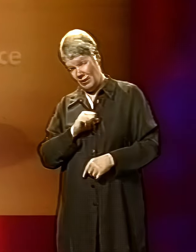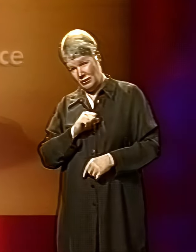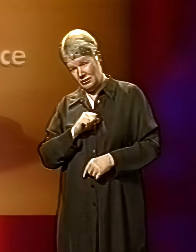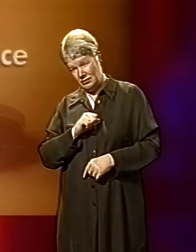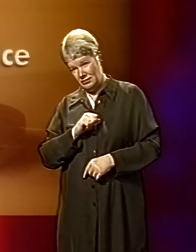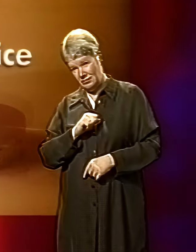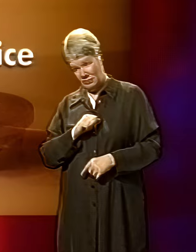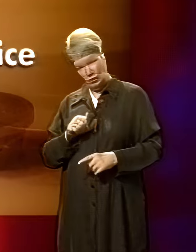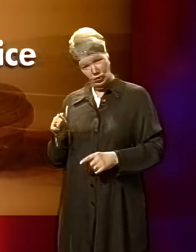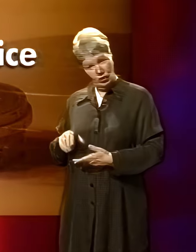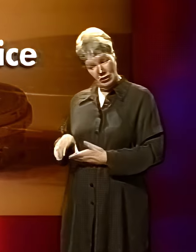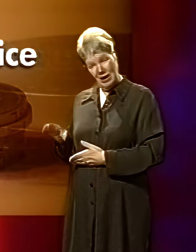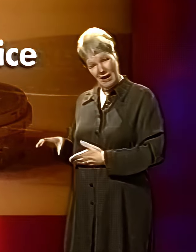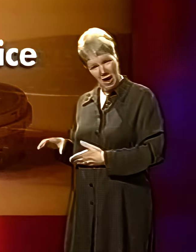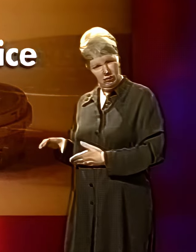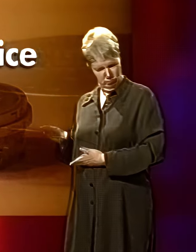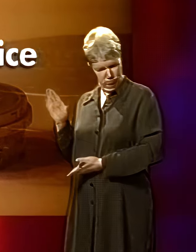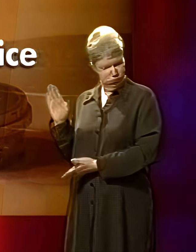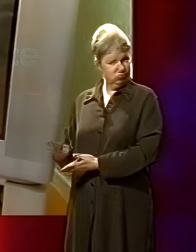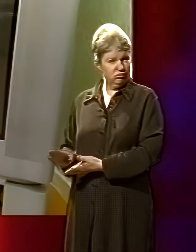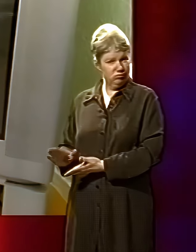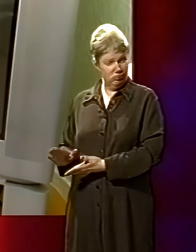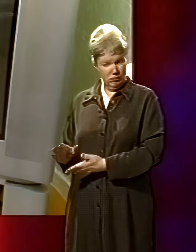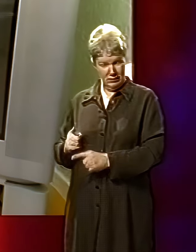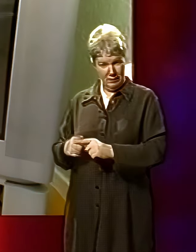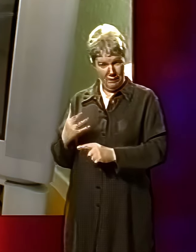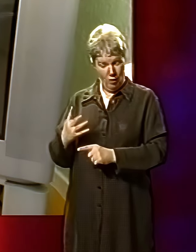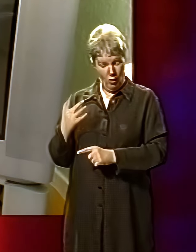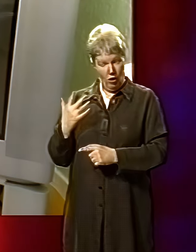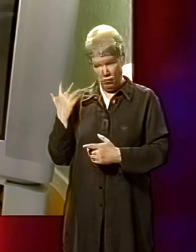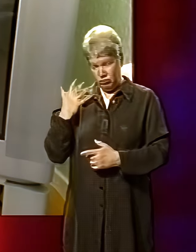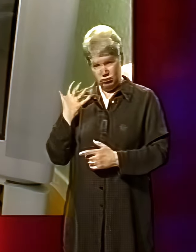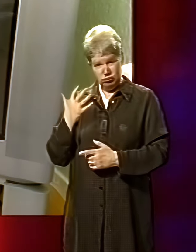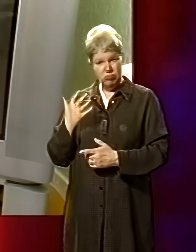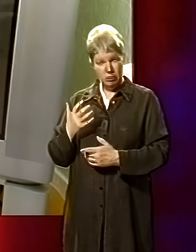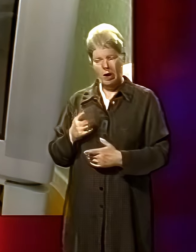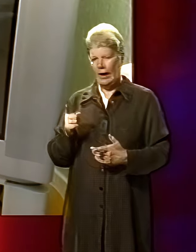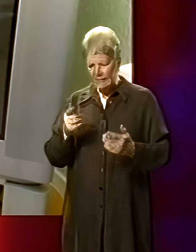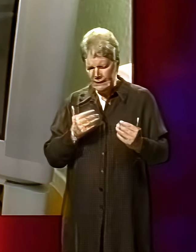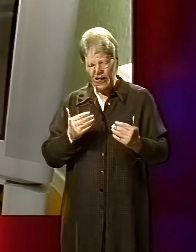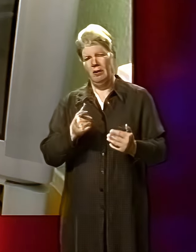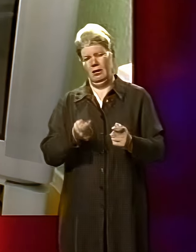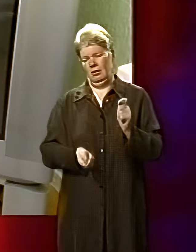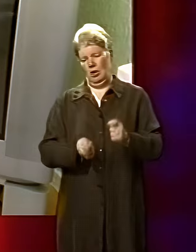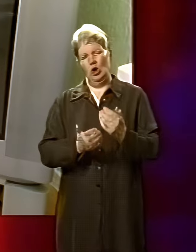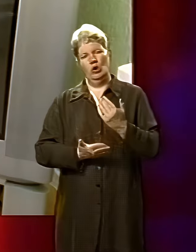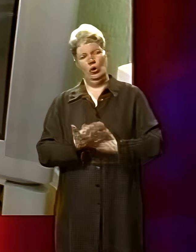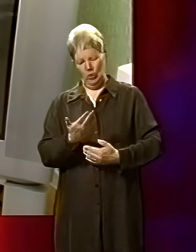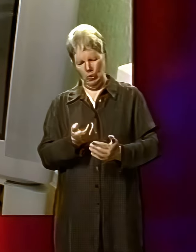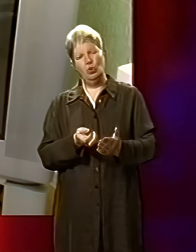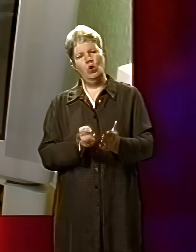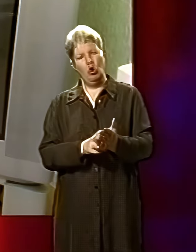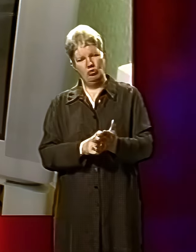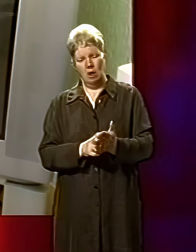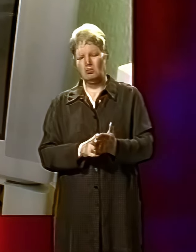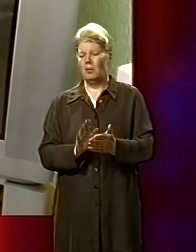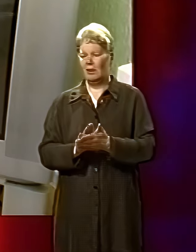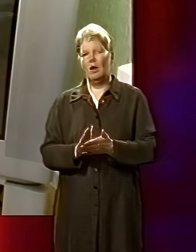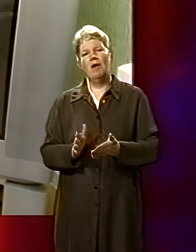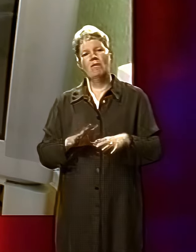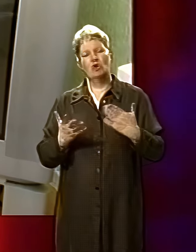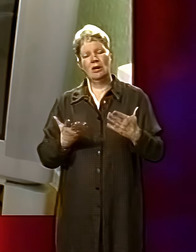as if he'd paid cash. Realising he was in difficulty, Brighthouse rewrote the contract, giving the scamps free service cover, which, they